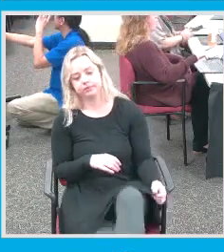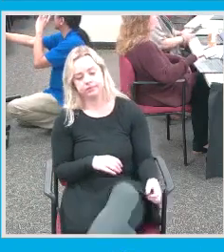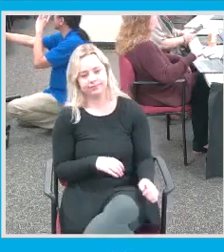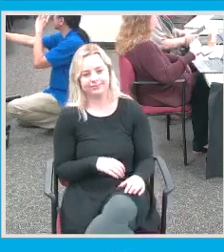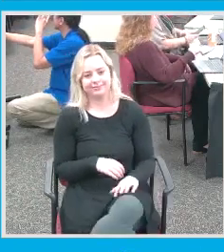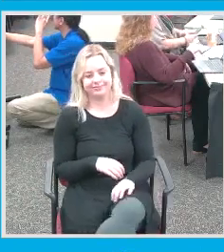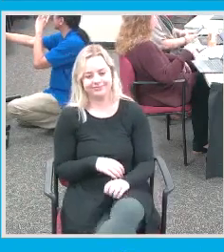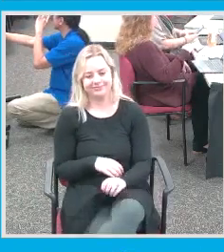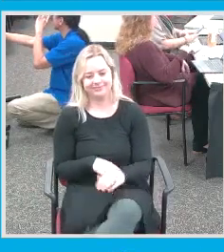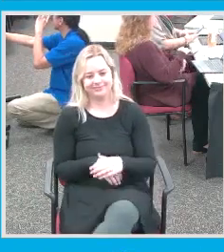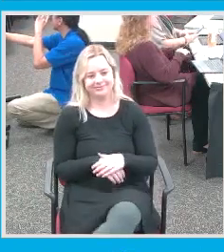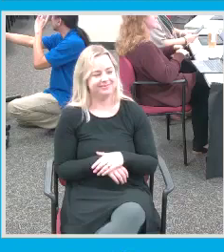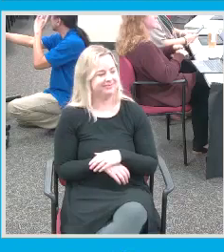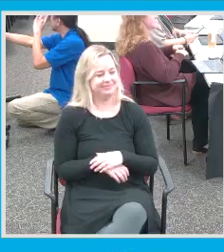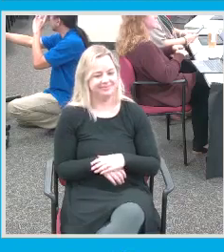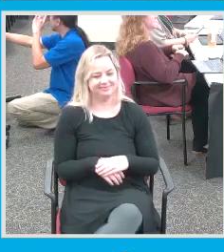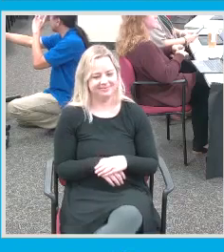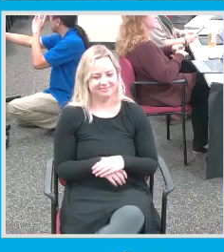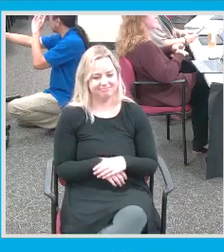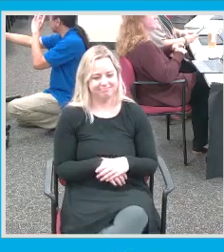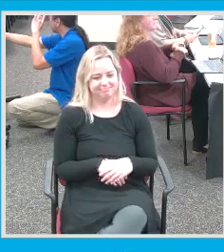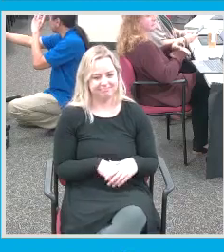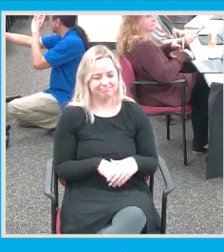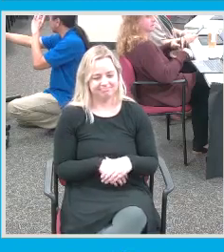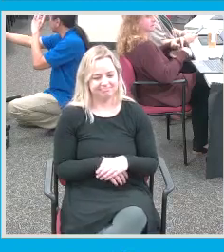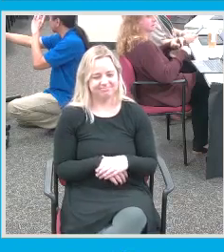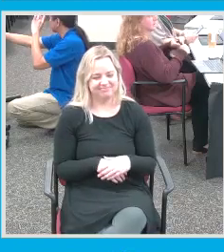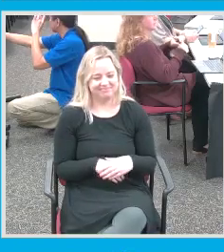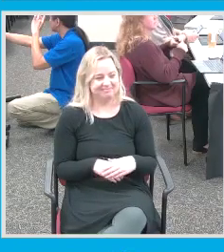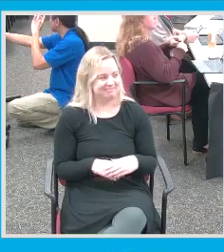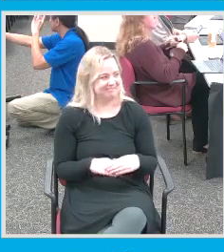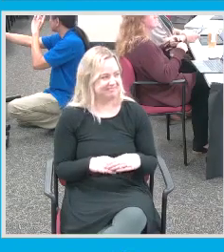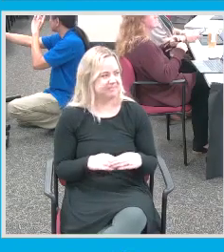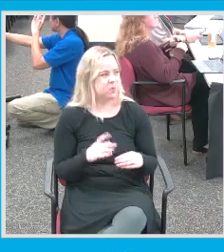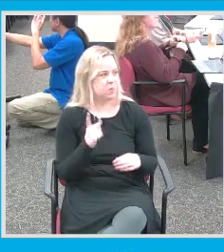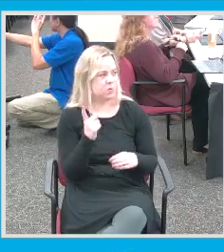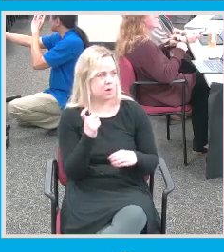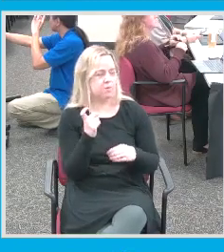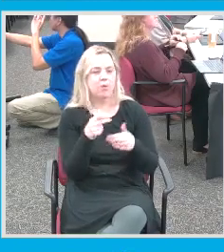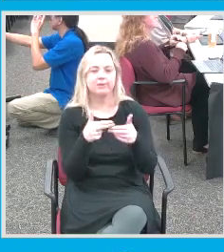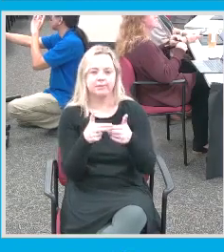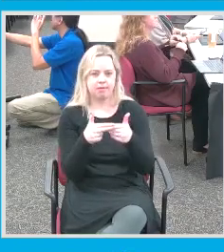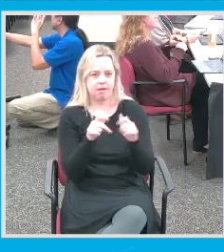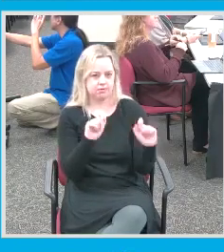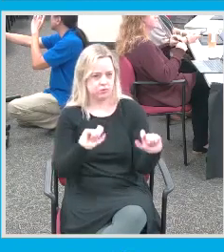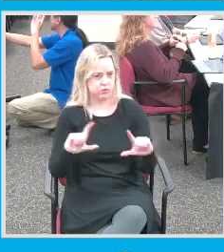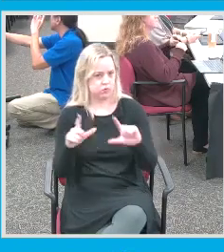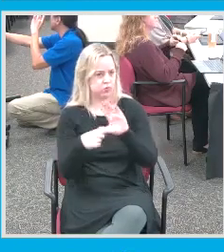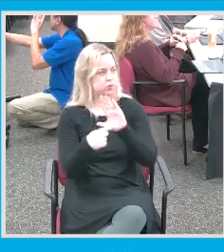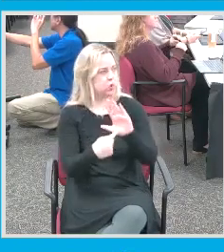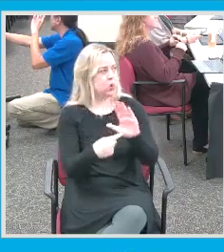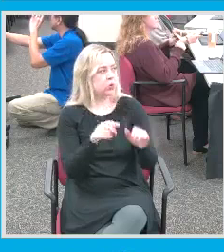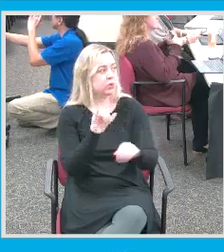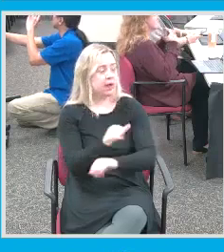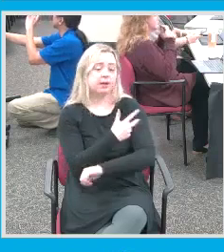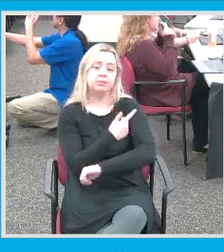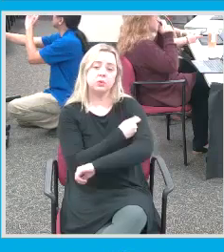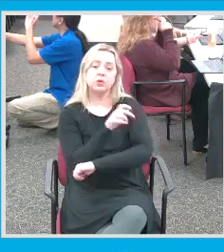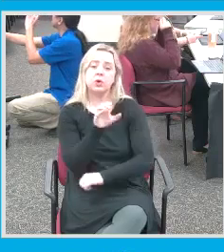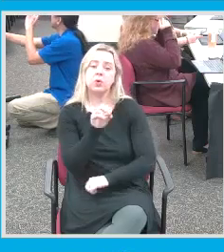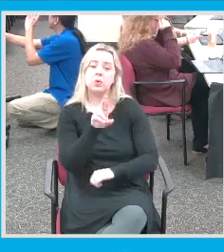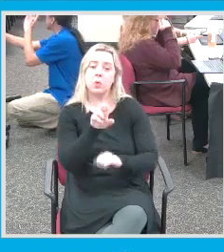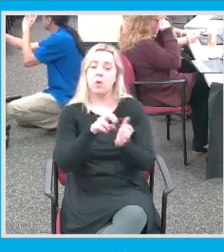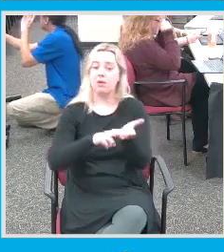Somebody go to the next slide, please. And then one more. Okay, so our immunization core